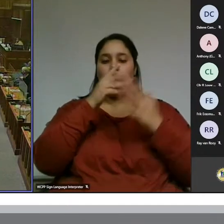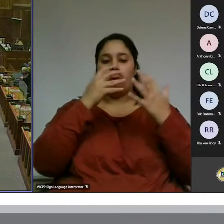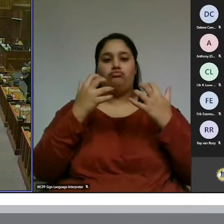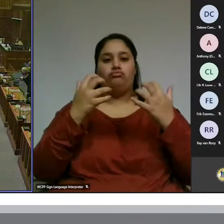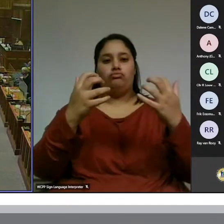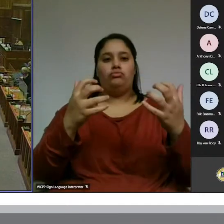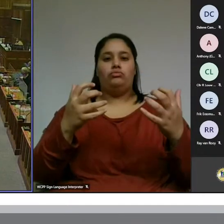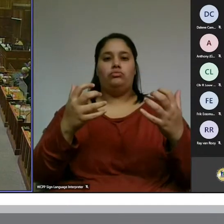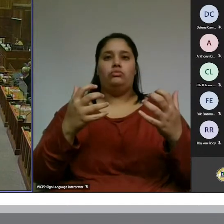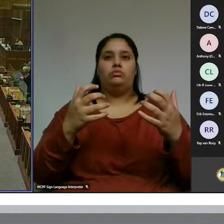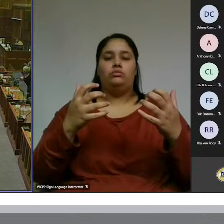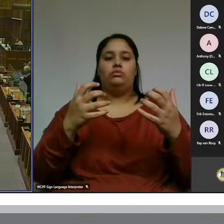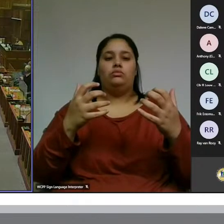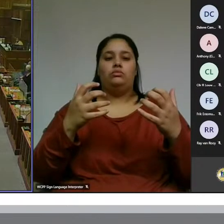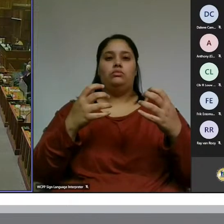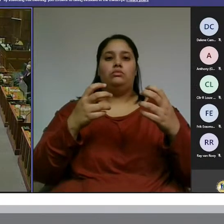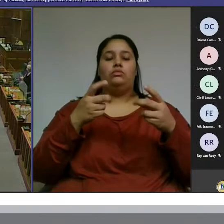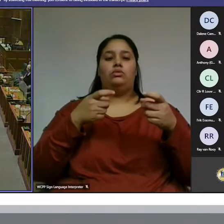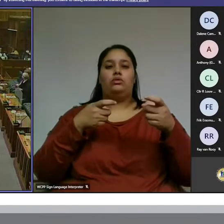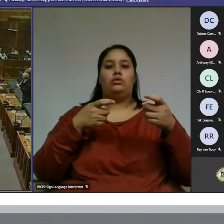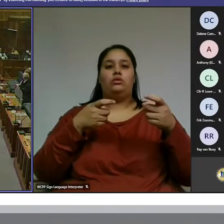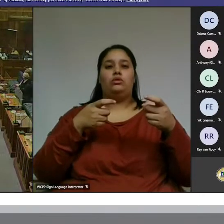Cape Transport and